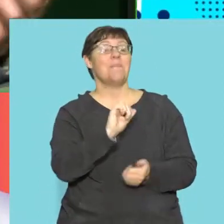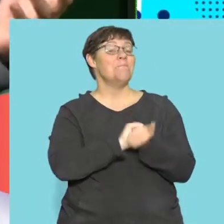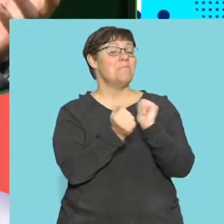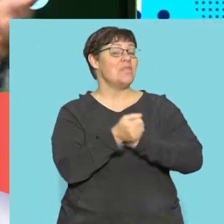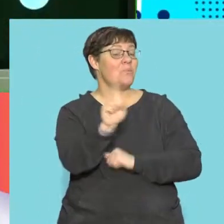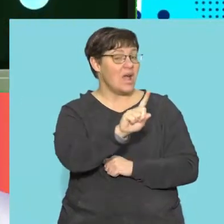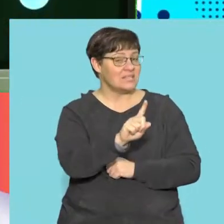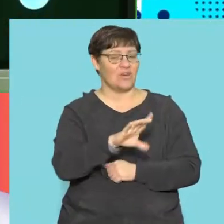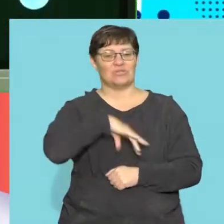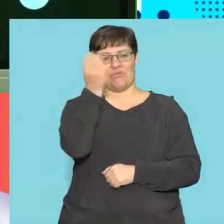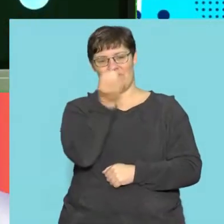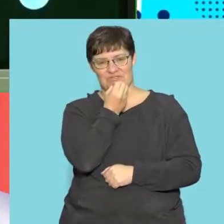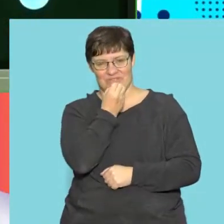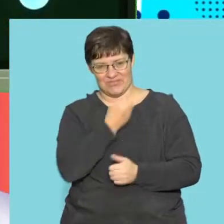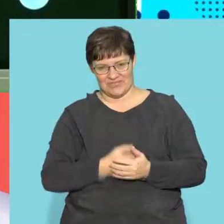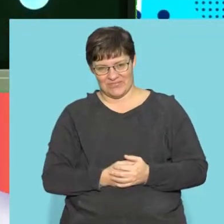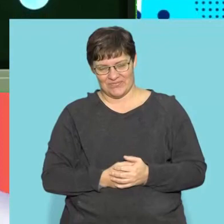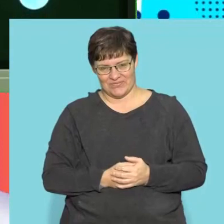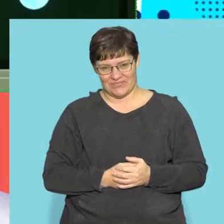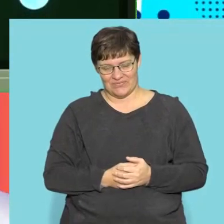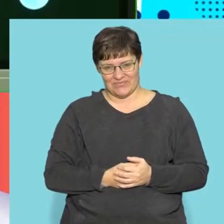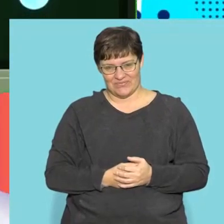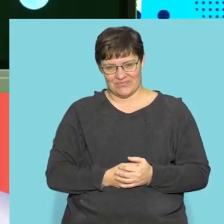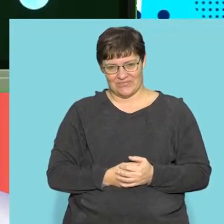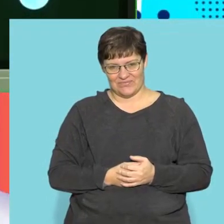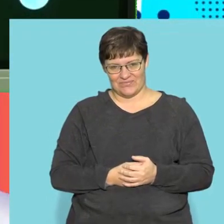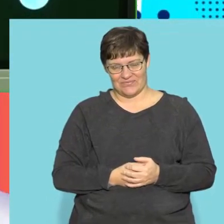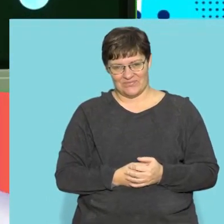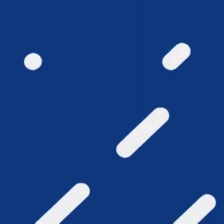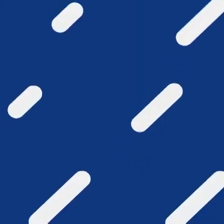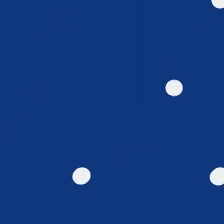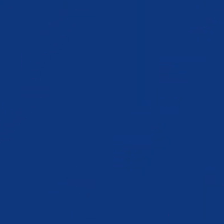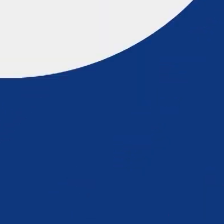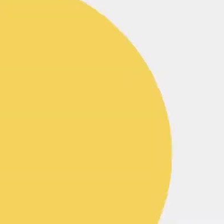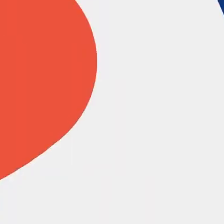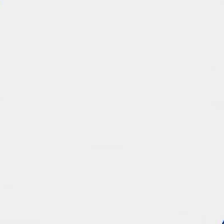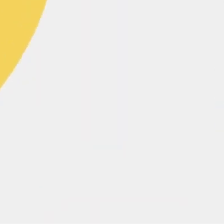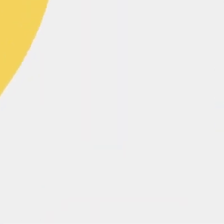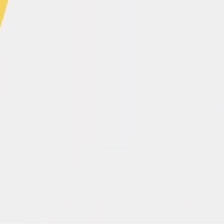but remember, mathematics is food for the soul.